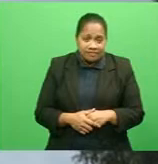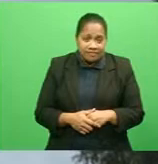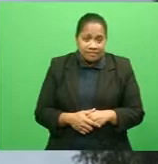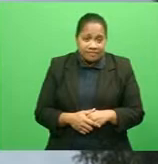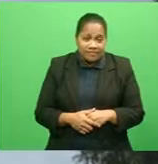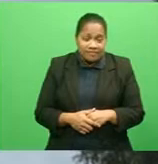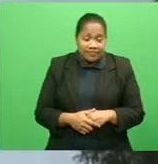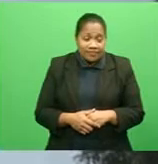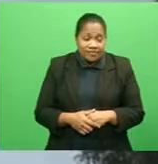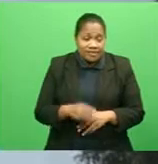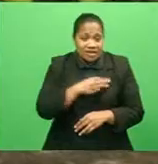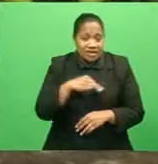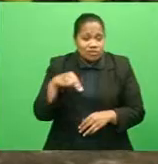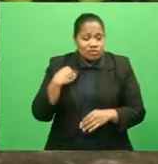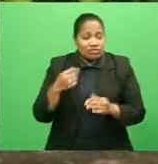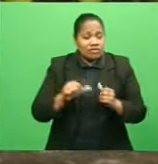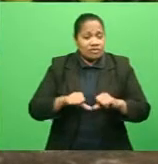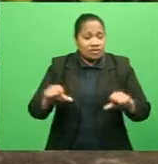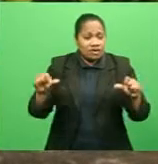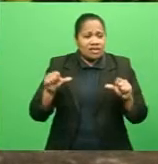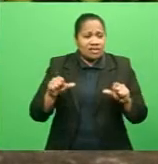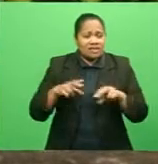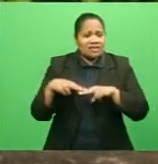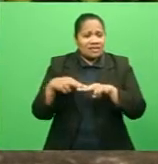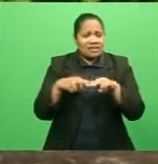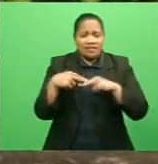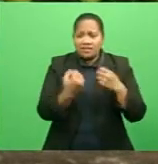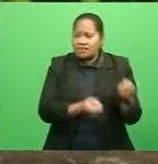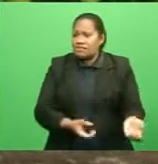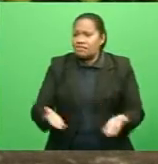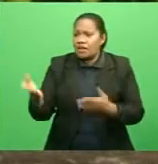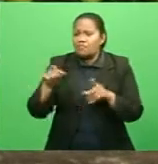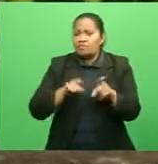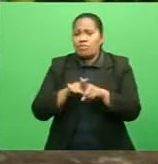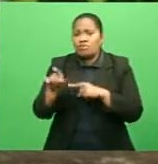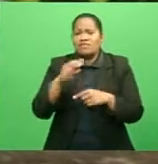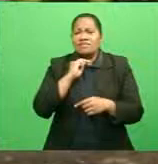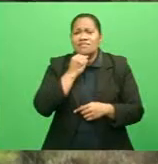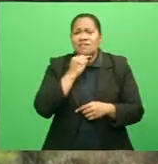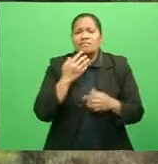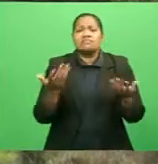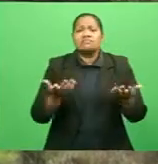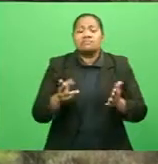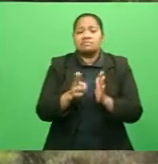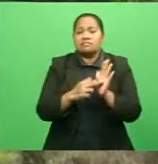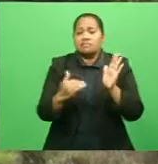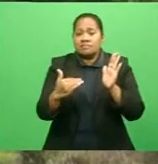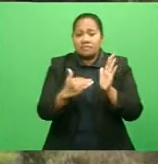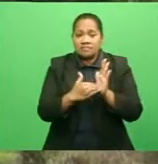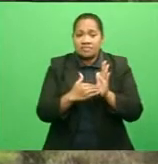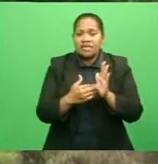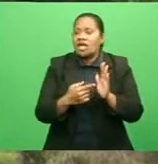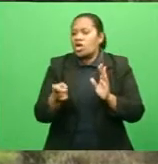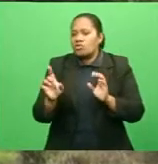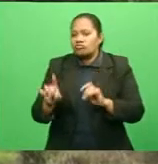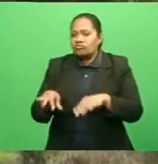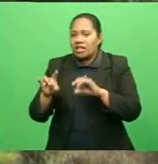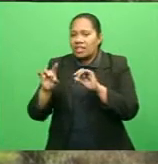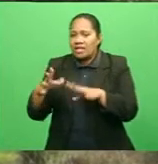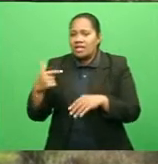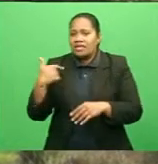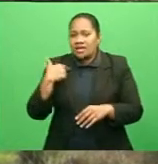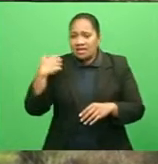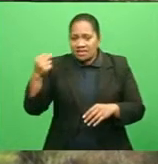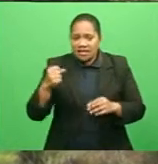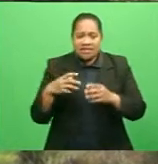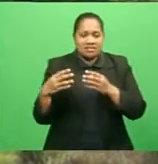According to the Ministry of Agriculture, Fiji supplies most of its mangoes to New Zealand, followed by Australia, Canada and the